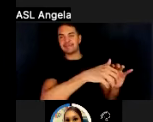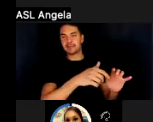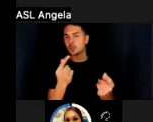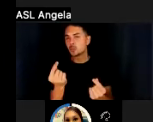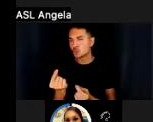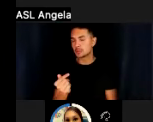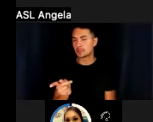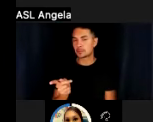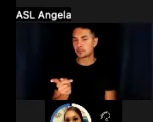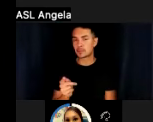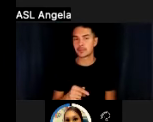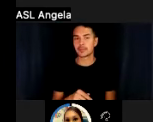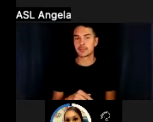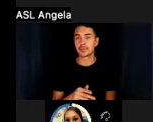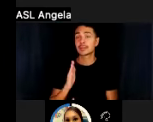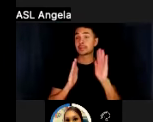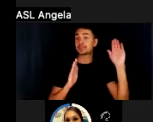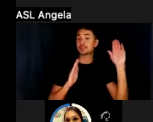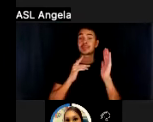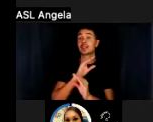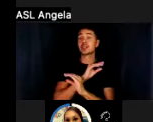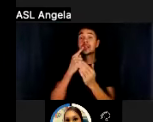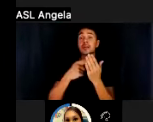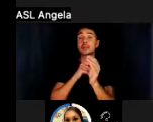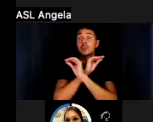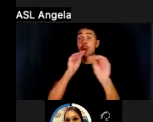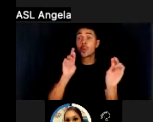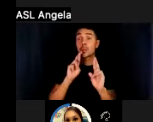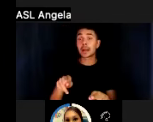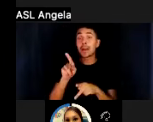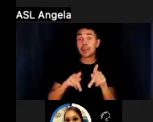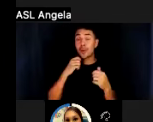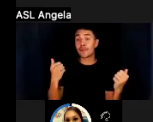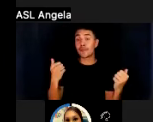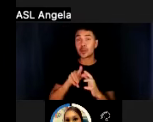Sometimes there's no response. It seems like people are afraid to report.